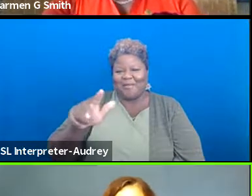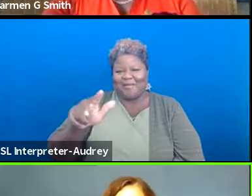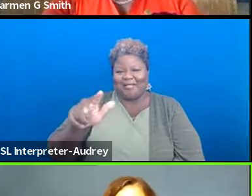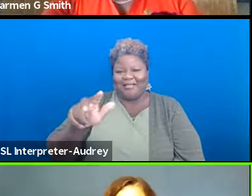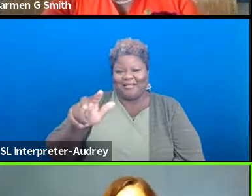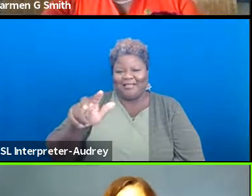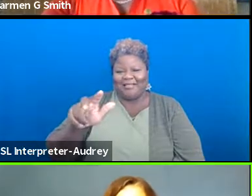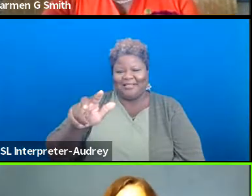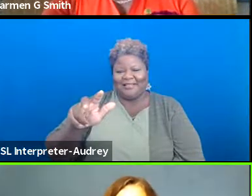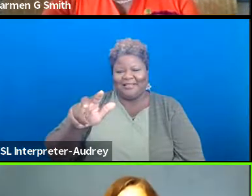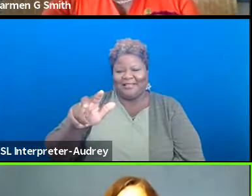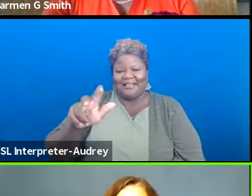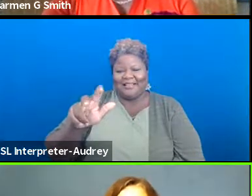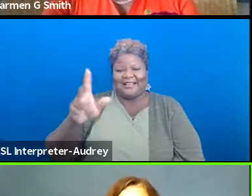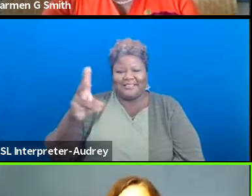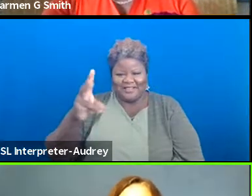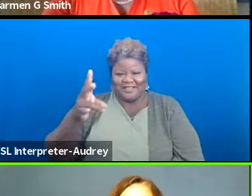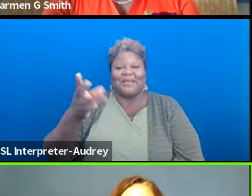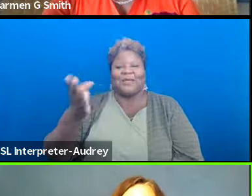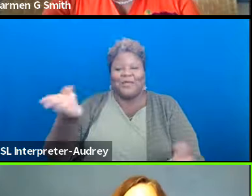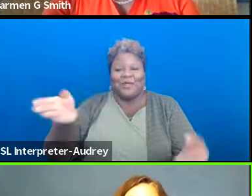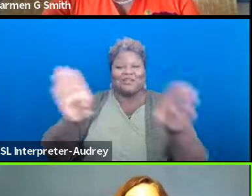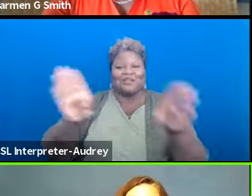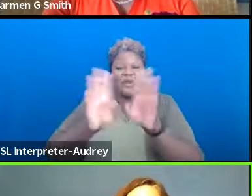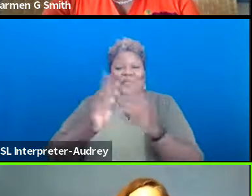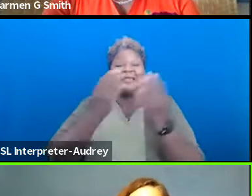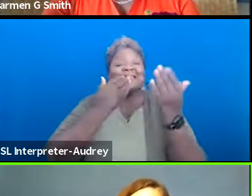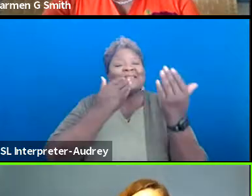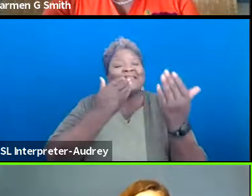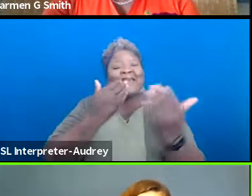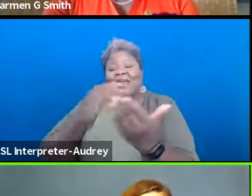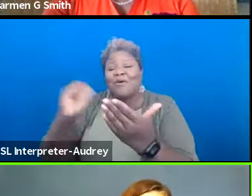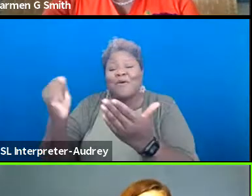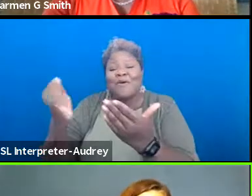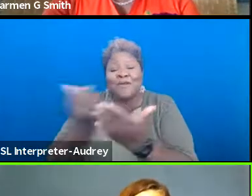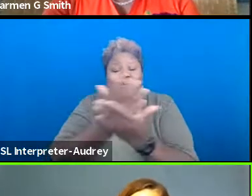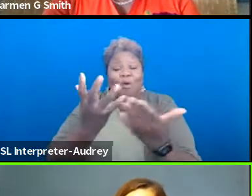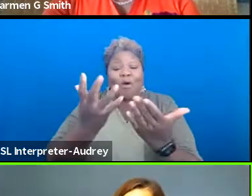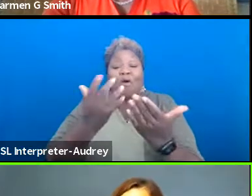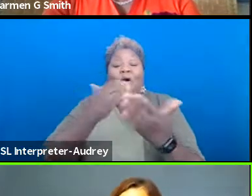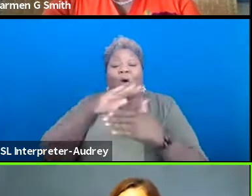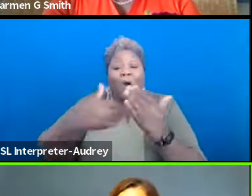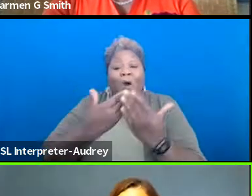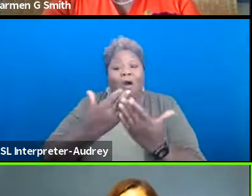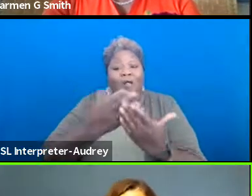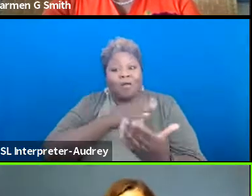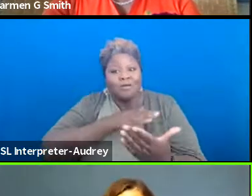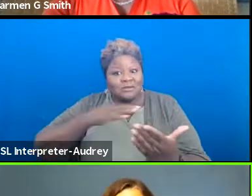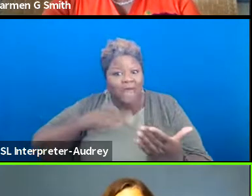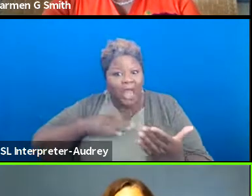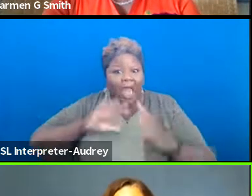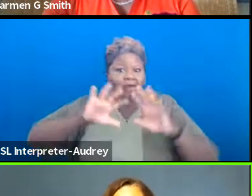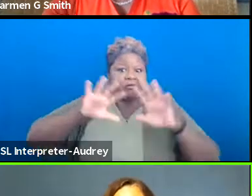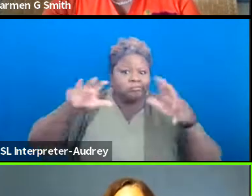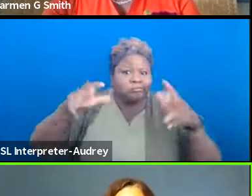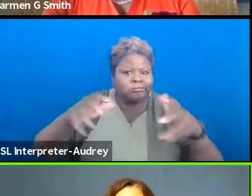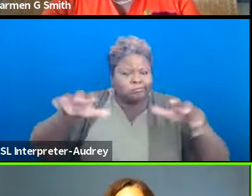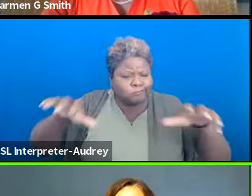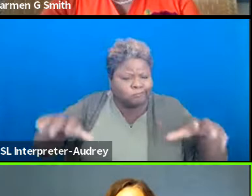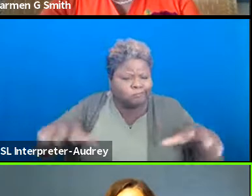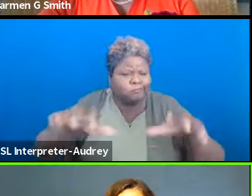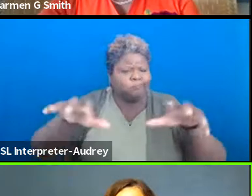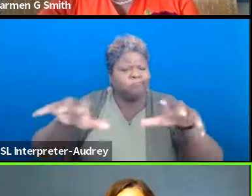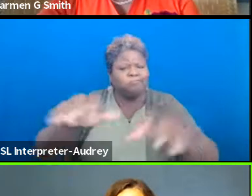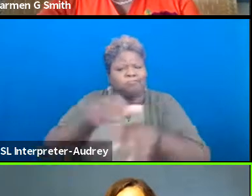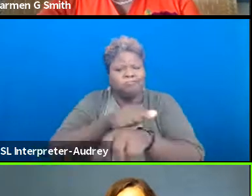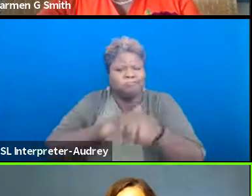Yeah. We'll adjourn the meeting. Thank you, everyone. And thank you to all the office staff for all the work that you've done to put this together and